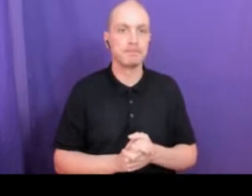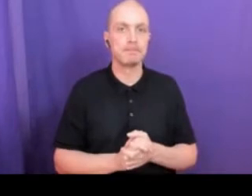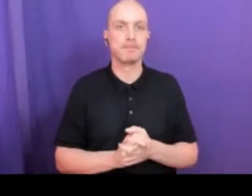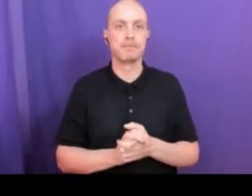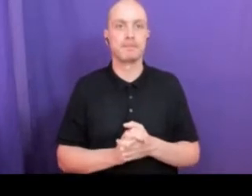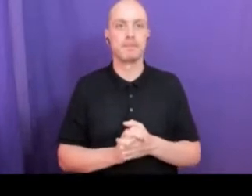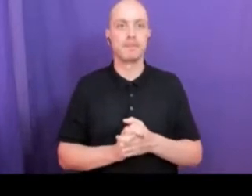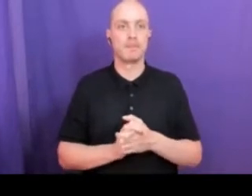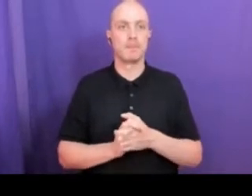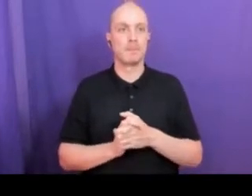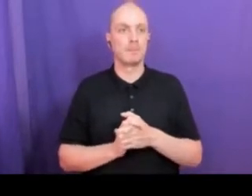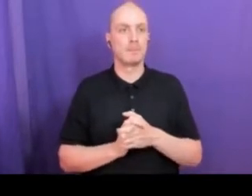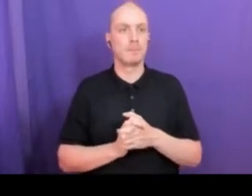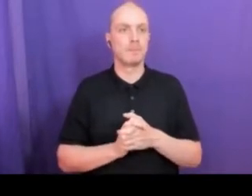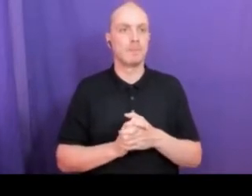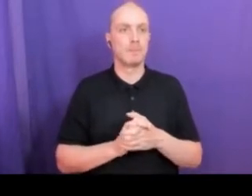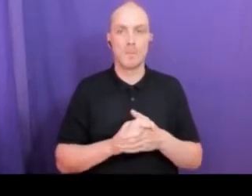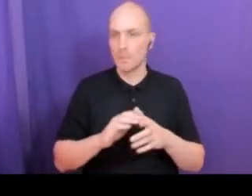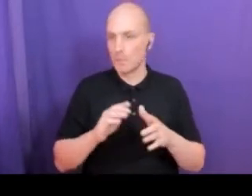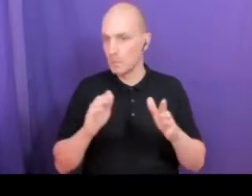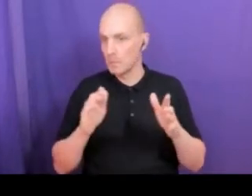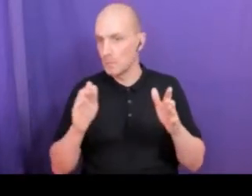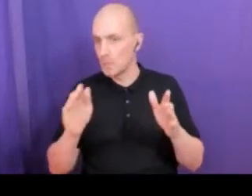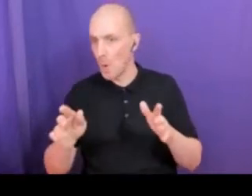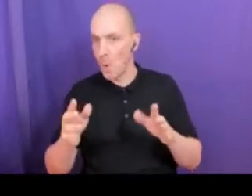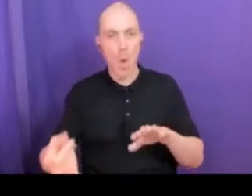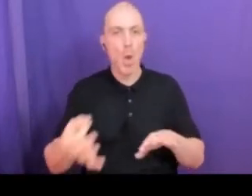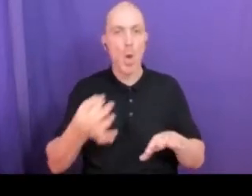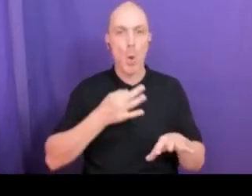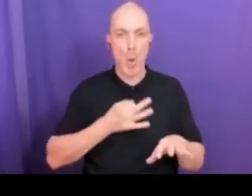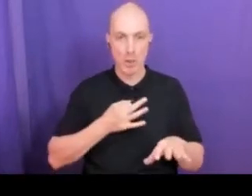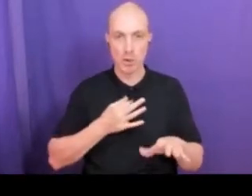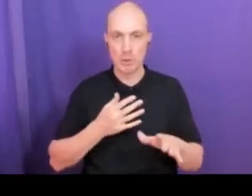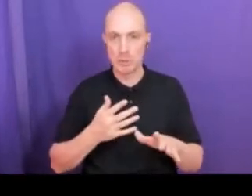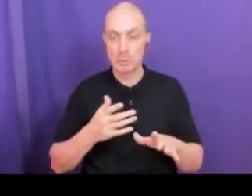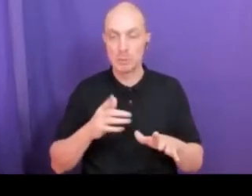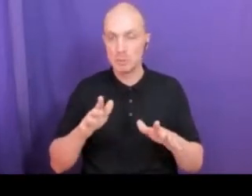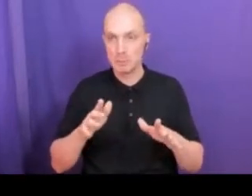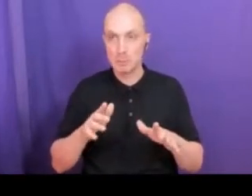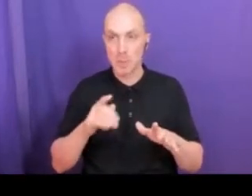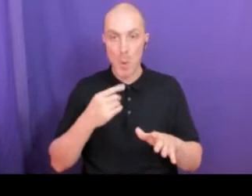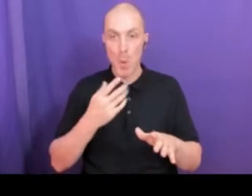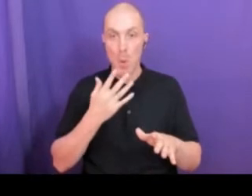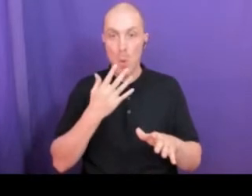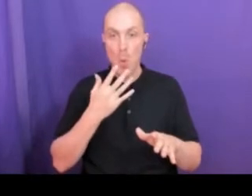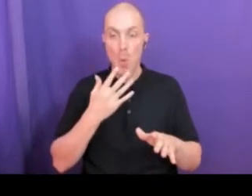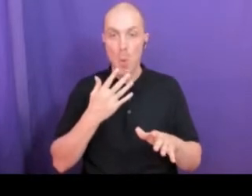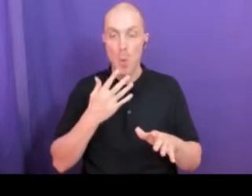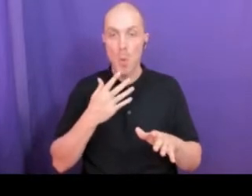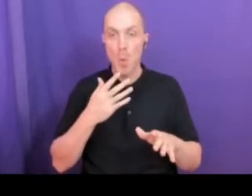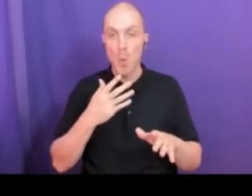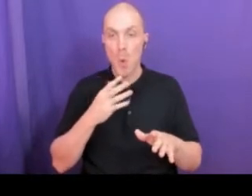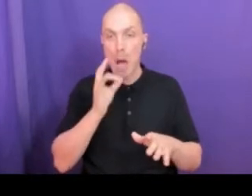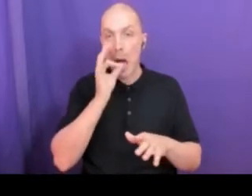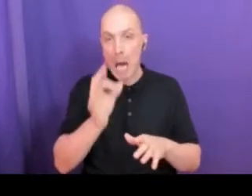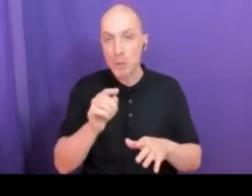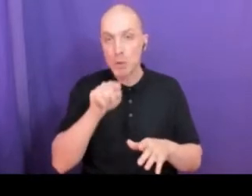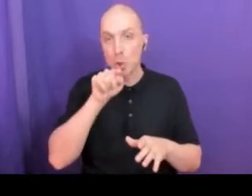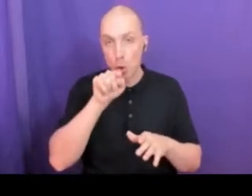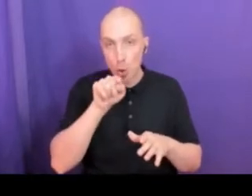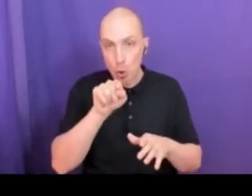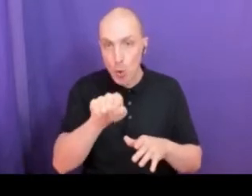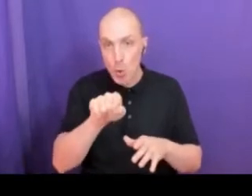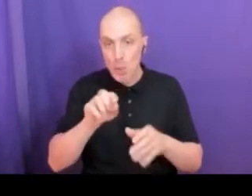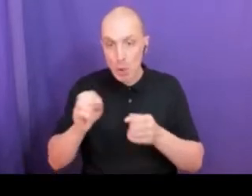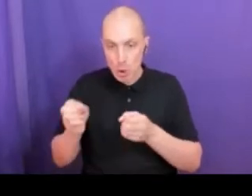predict a question here. We asked people to respond as their service was in 2019. So obviously there's been quite an impact